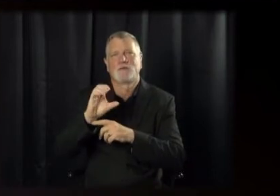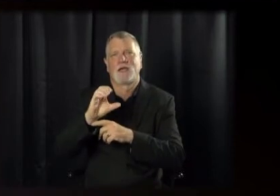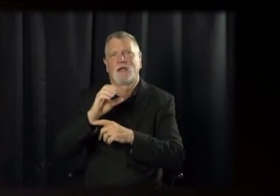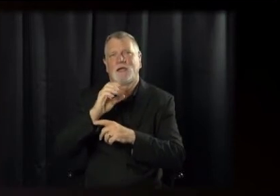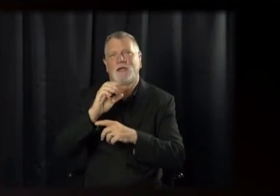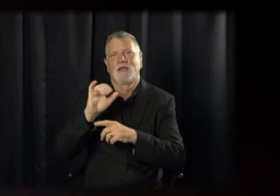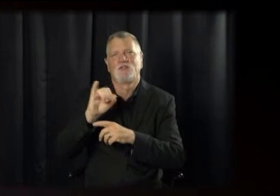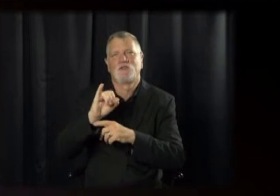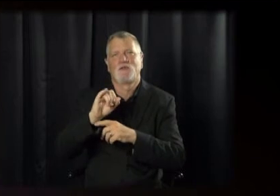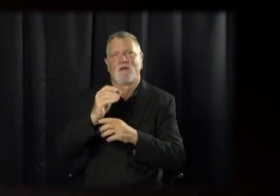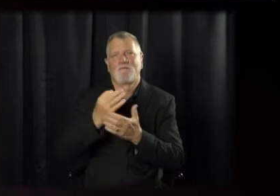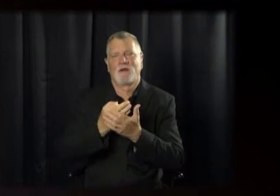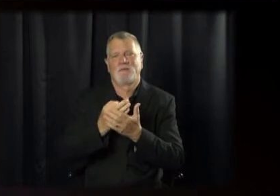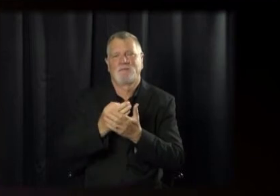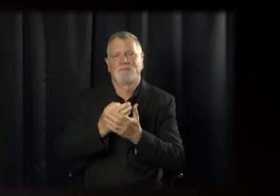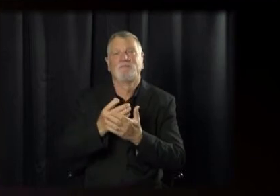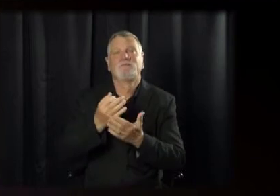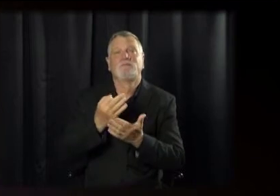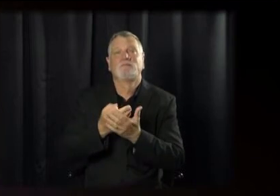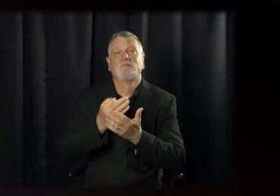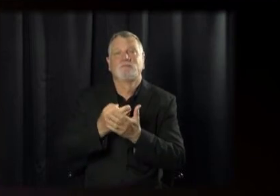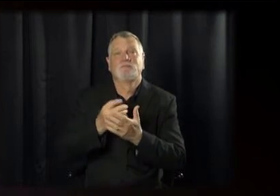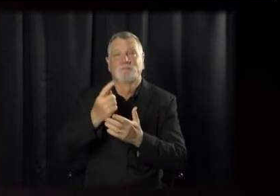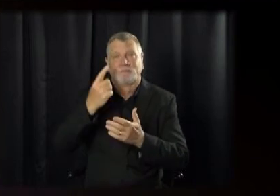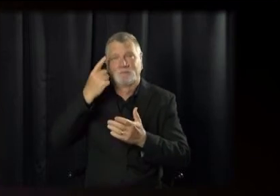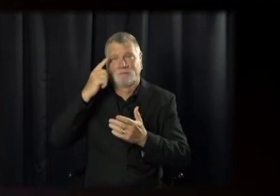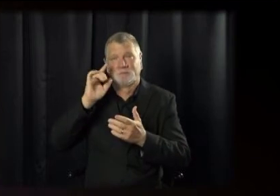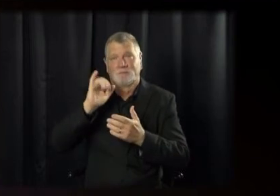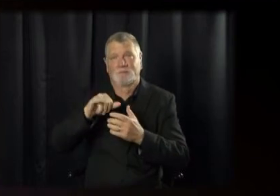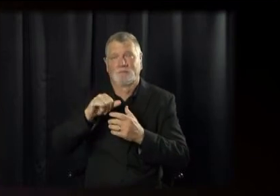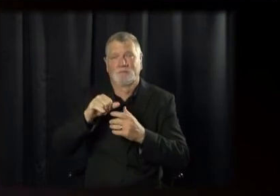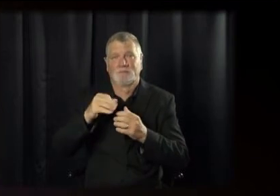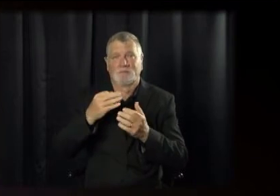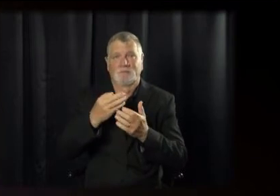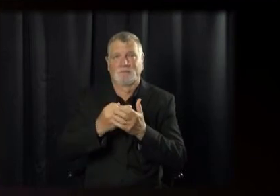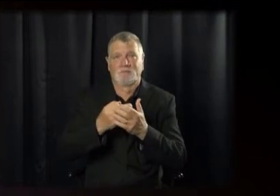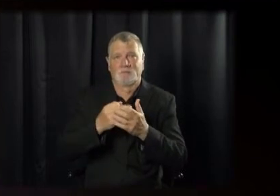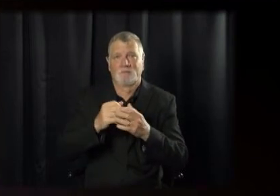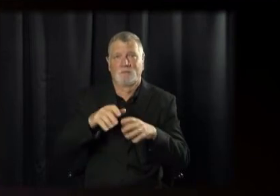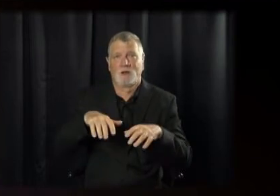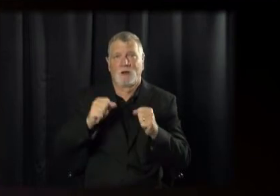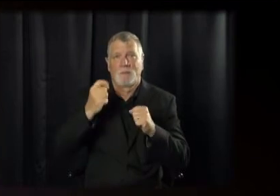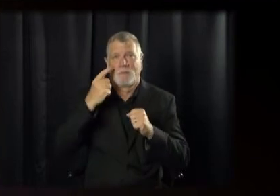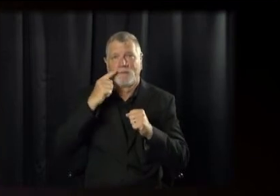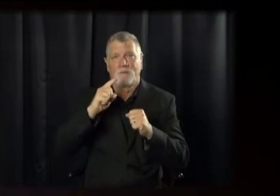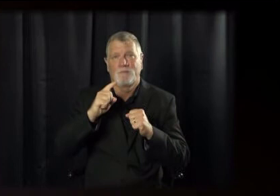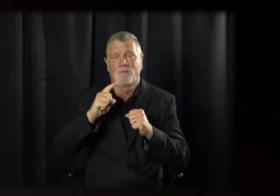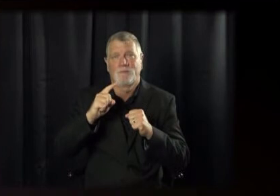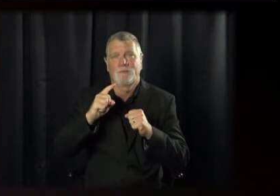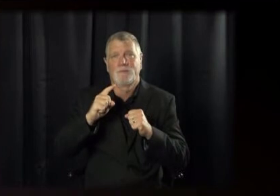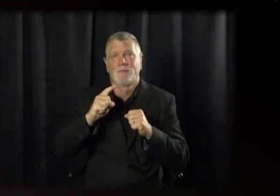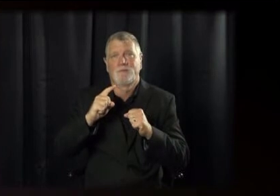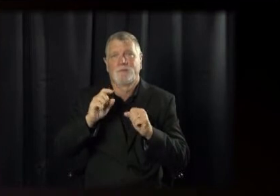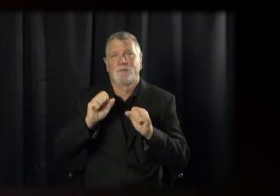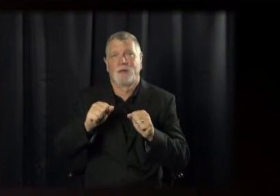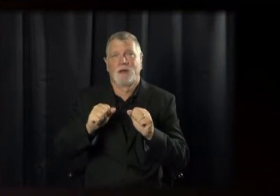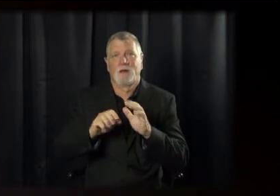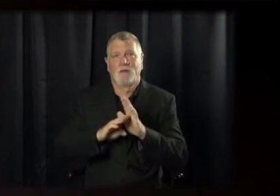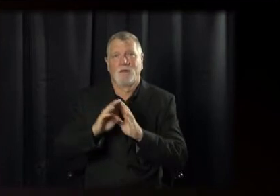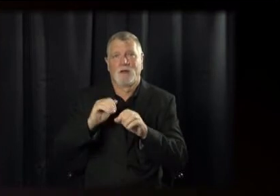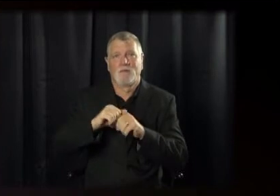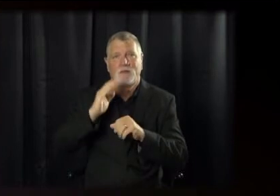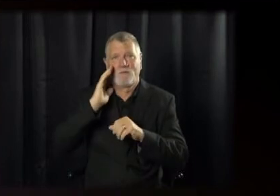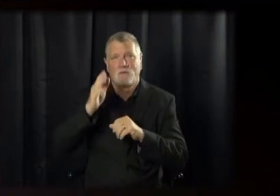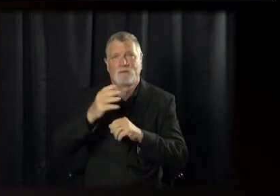Fund. The fiscal plan provides reforms that Kosak should adopt to ensure the cooperative system can thrive into the